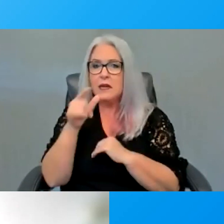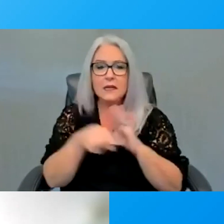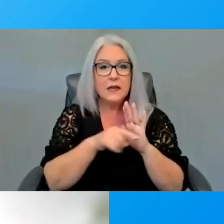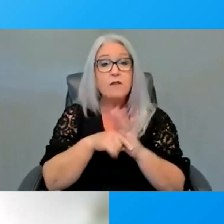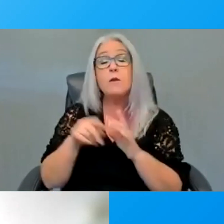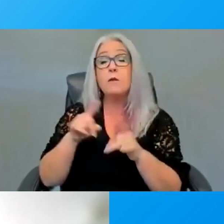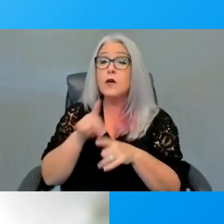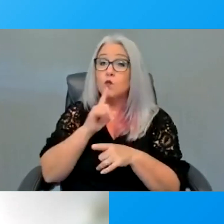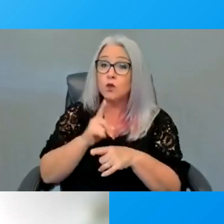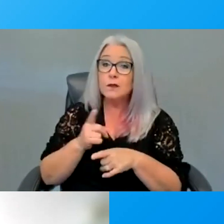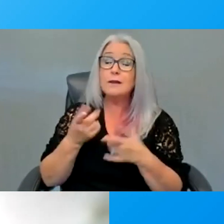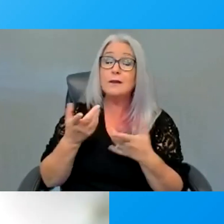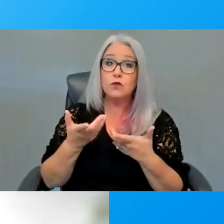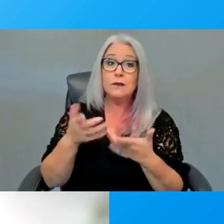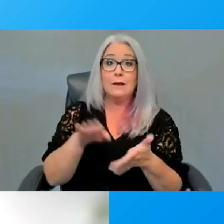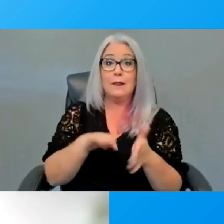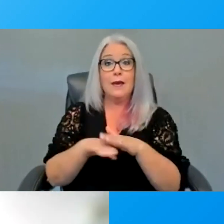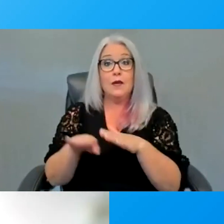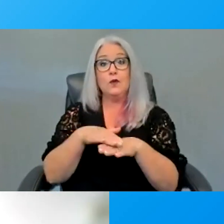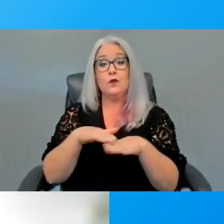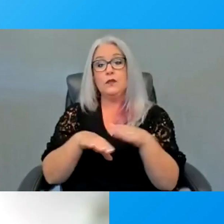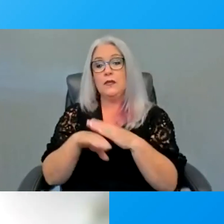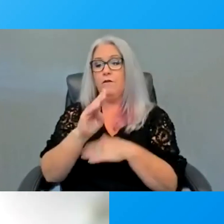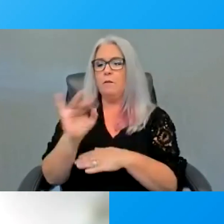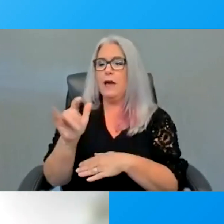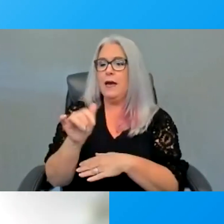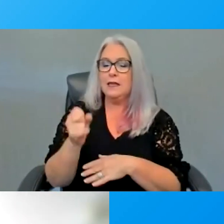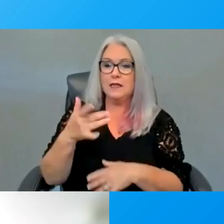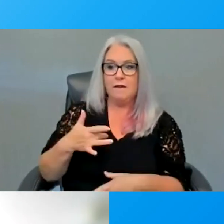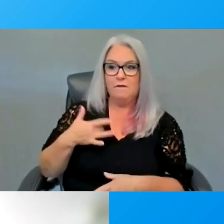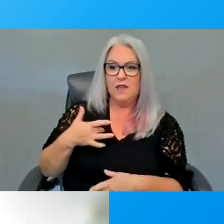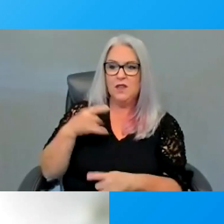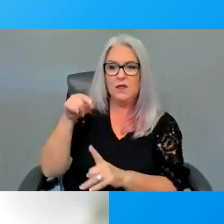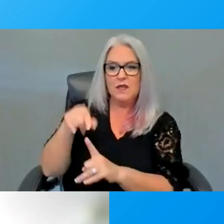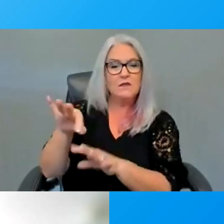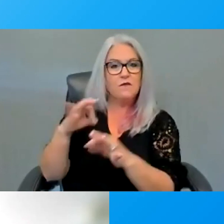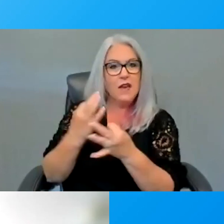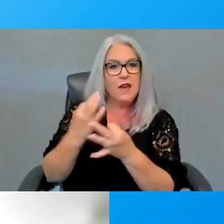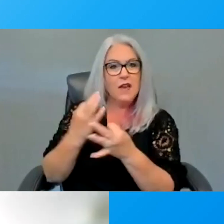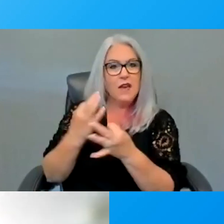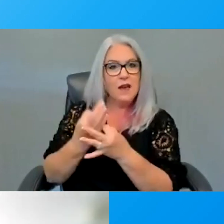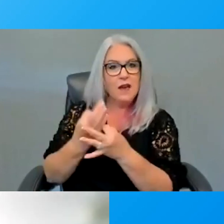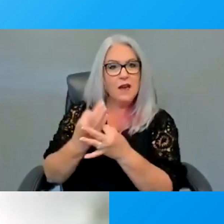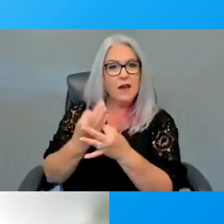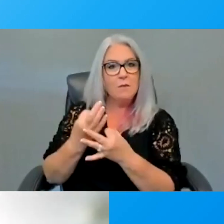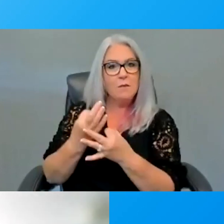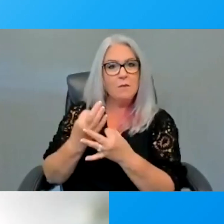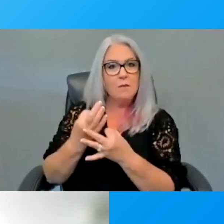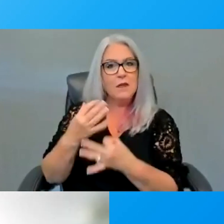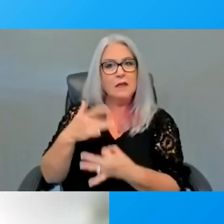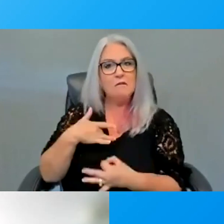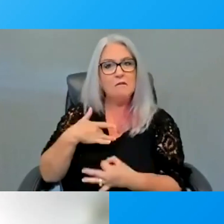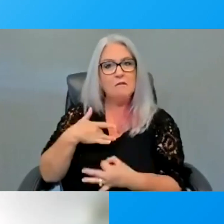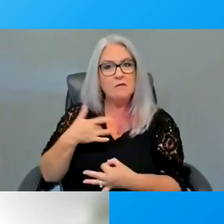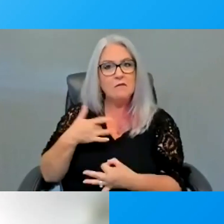layers of bias that a family in this case might face. So again, I think we have to challenge ourselves